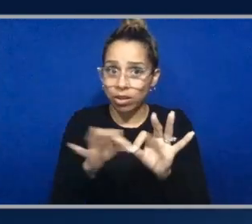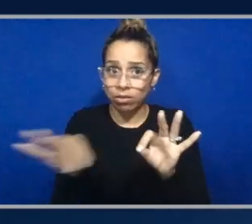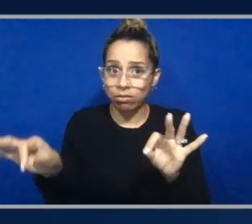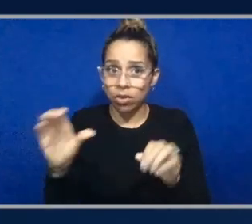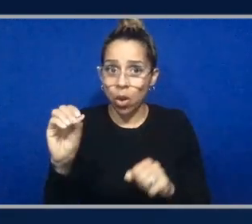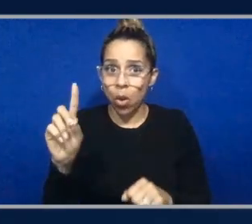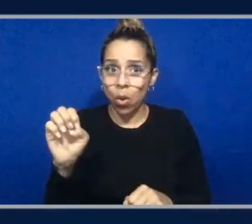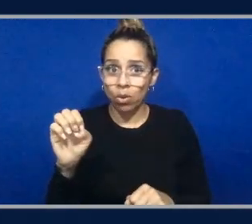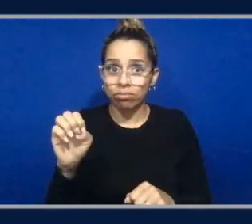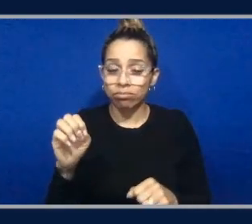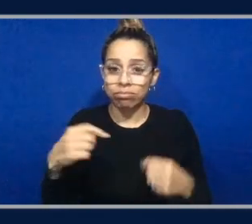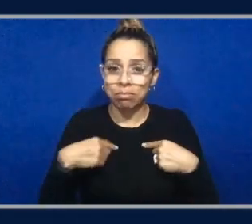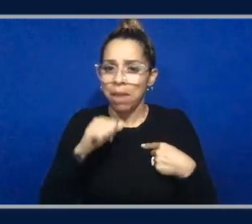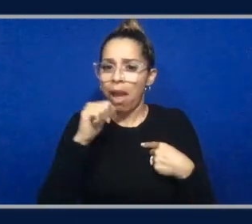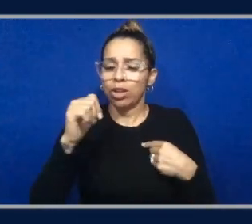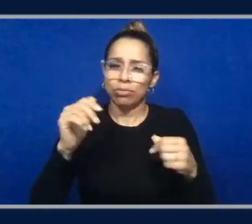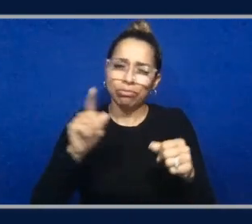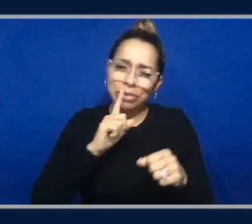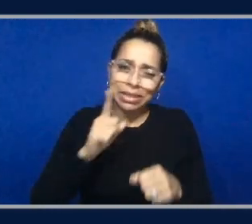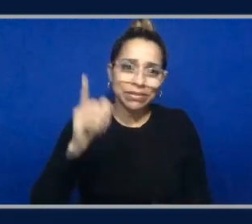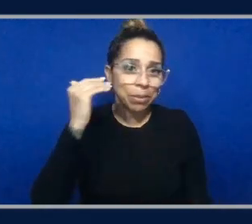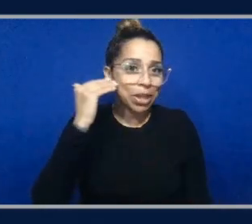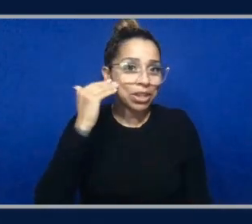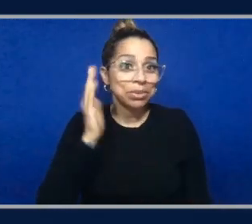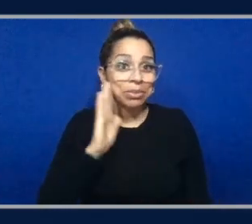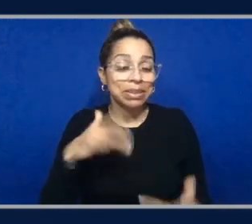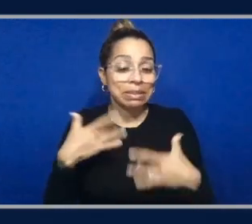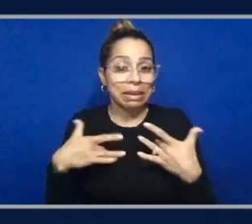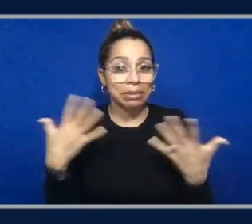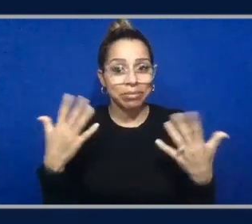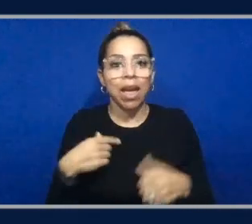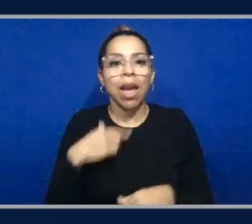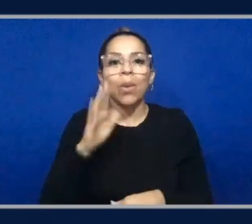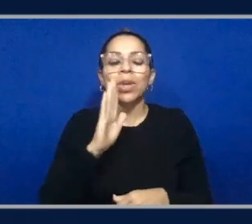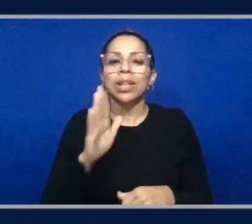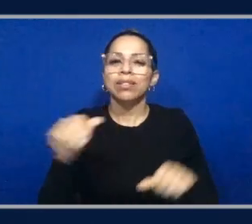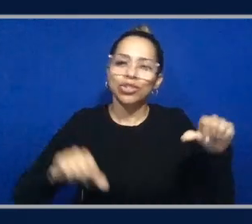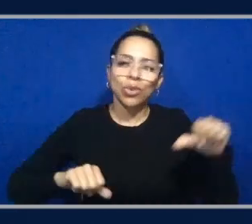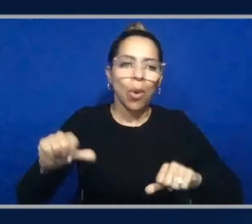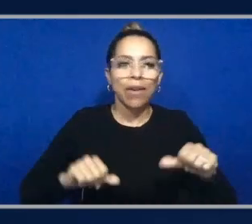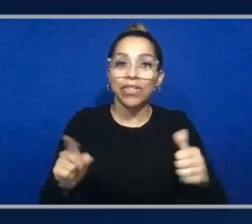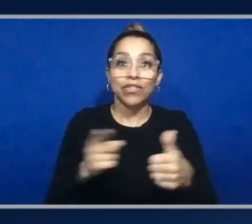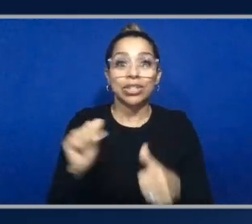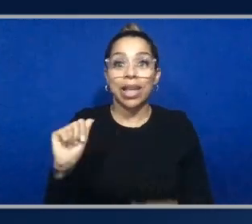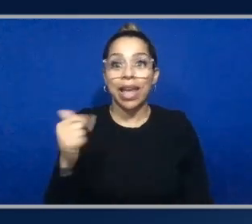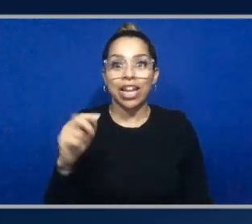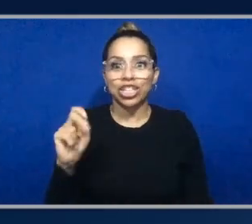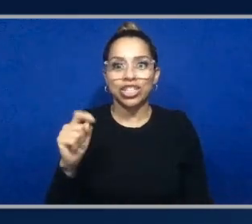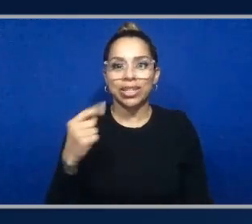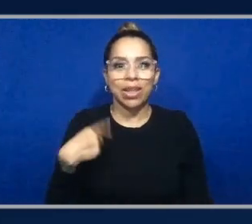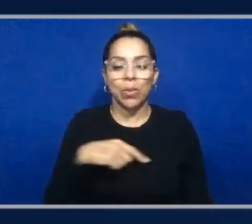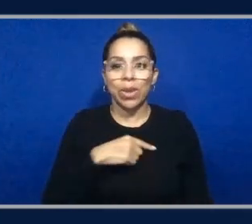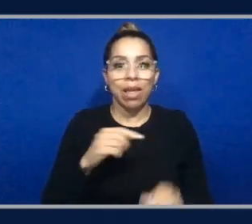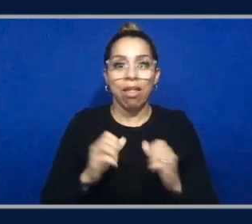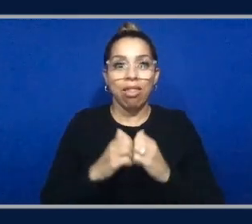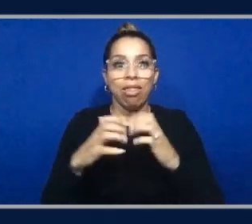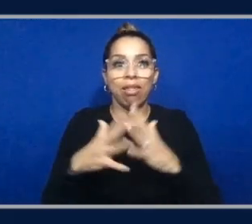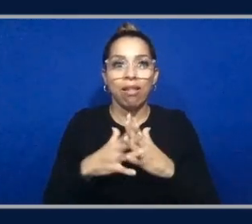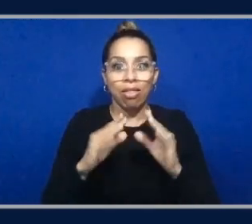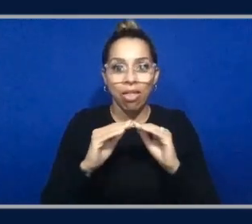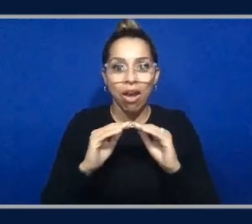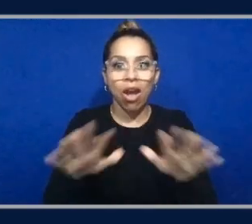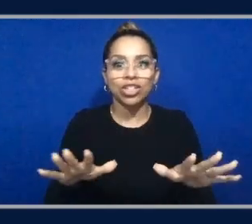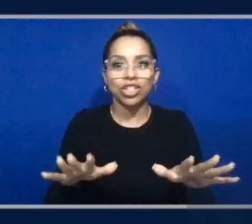of our first agents that we launched. And one of the ones that I love the most, because it's going to save developers a lot of time, that's the /doc